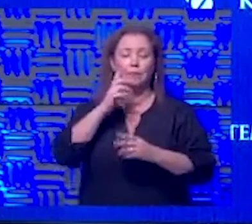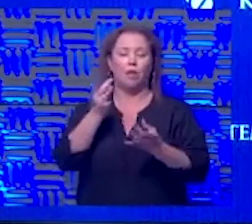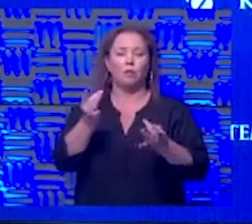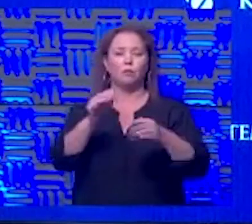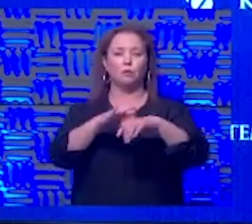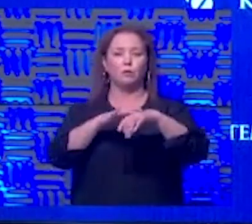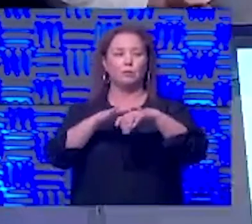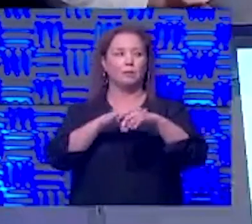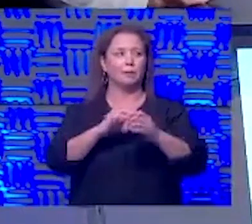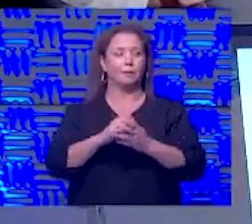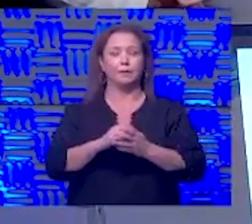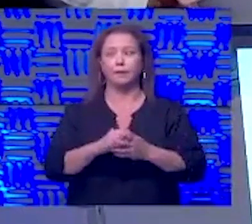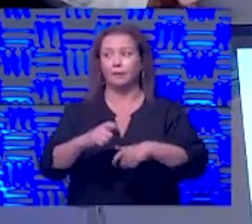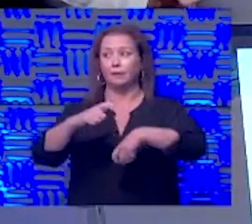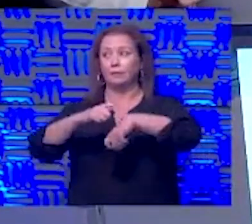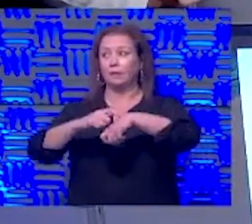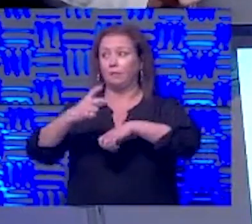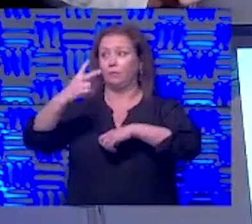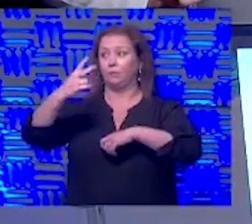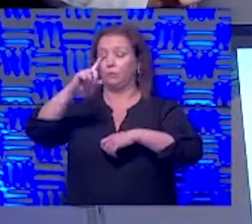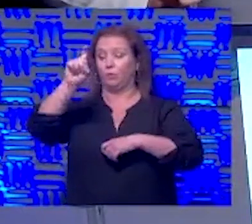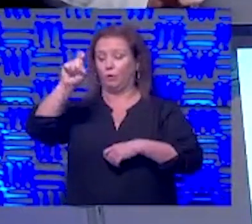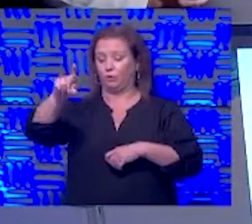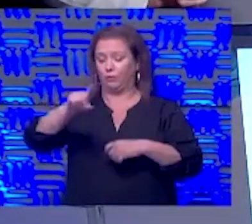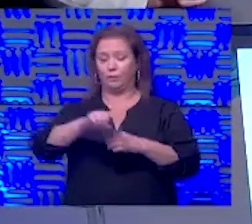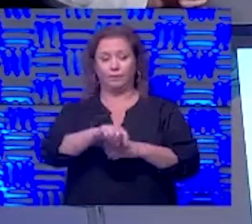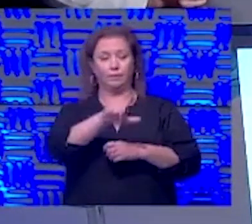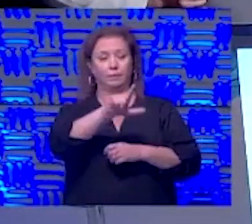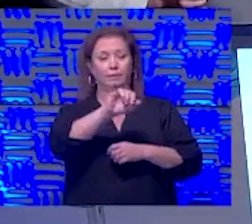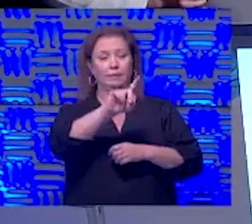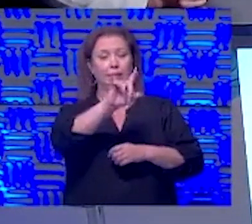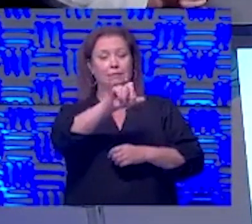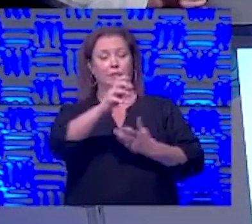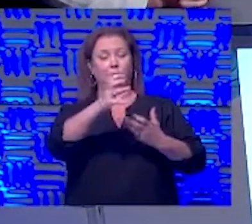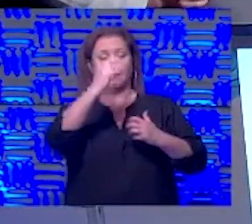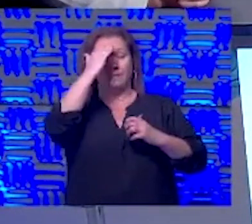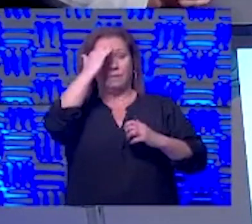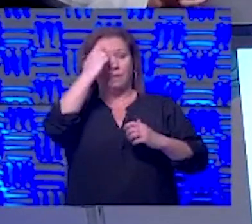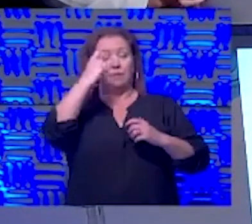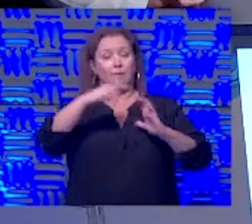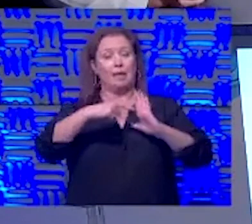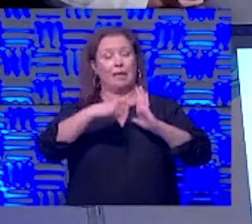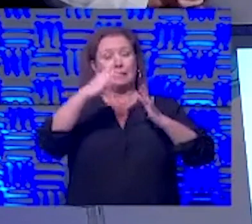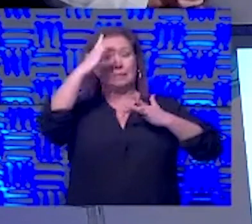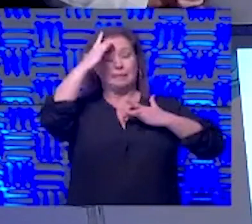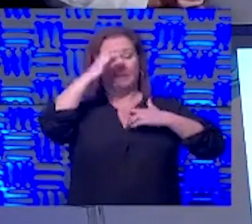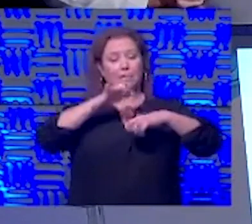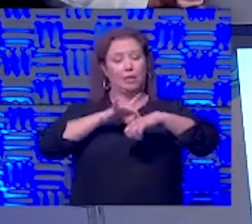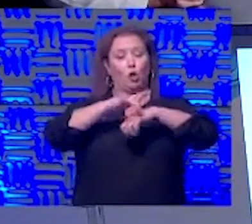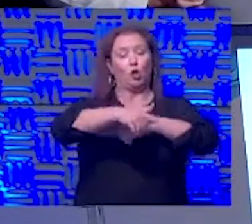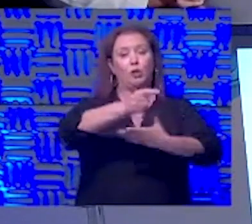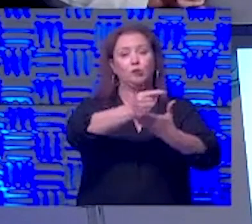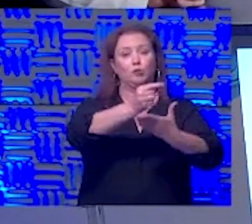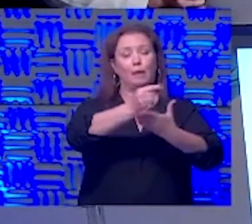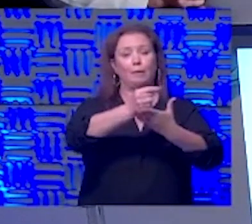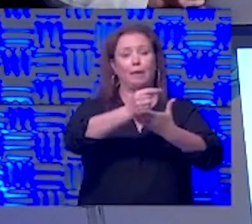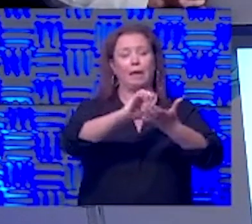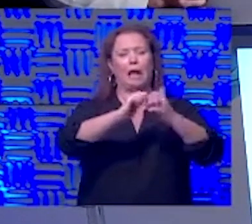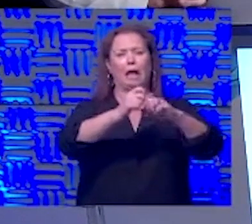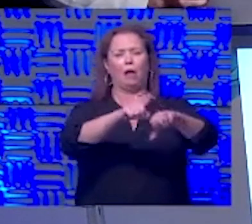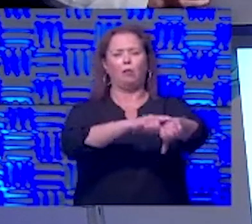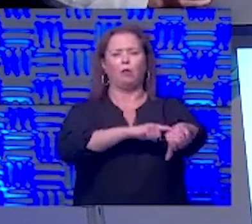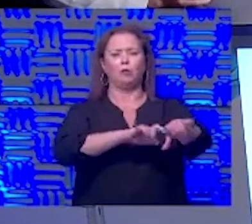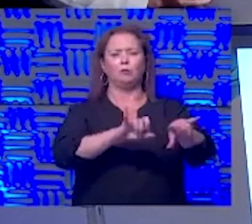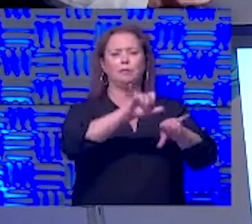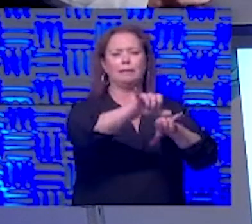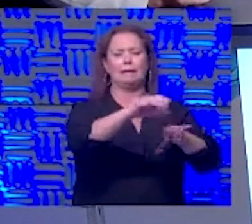surface. Time for 2 quick questions. Lindsay wants to know, if someone has symptoms, is early treatment helpful? How long do you stay at home and stick it